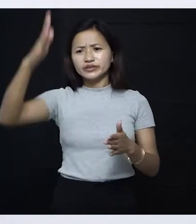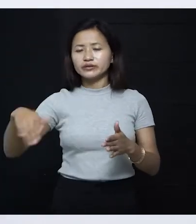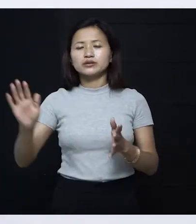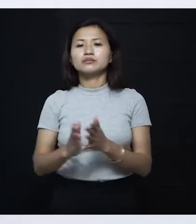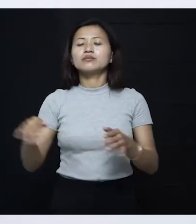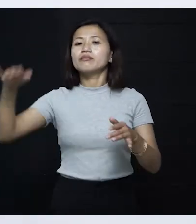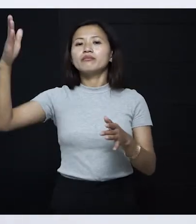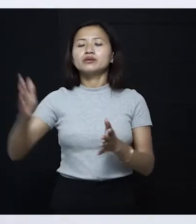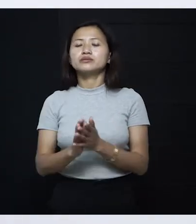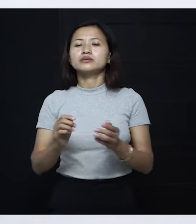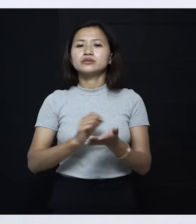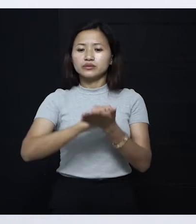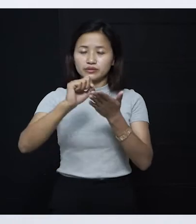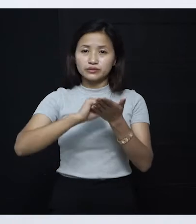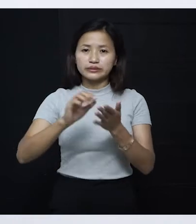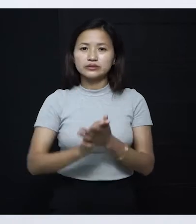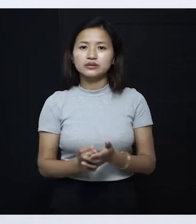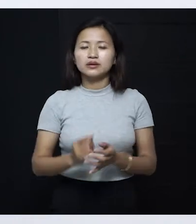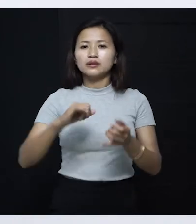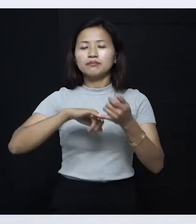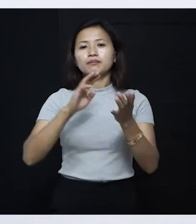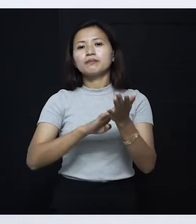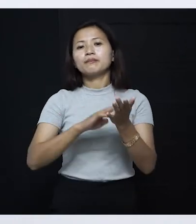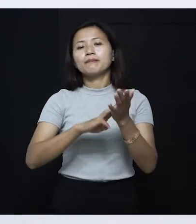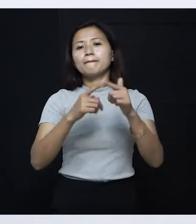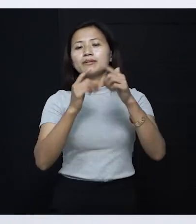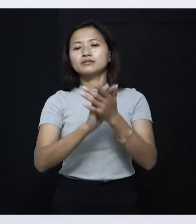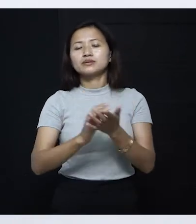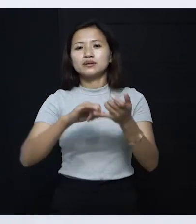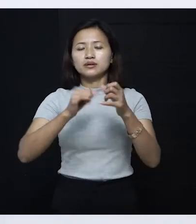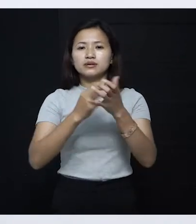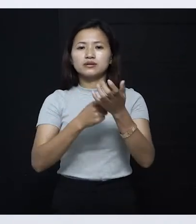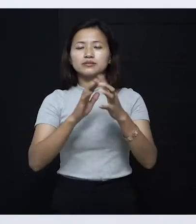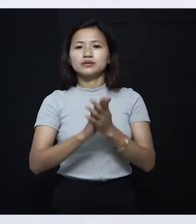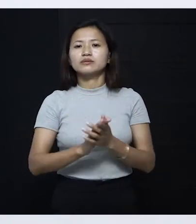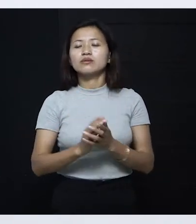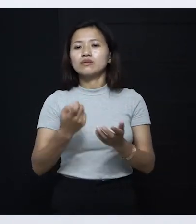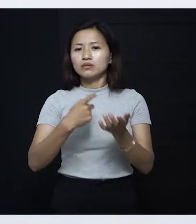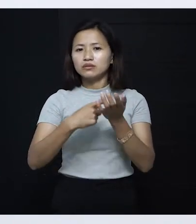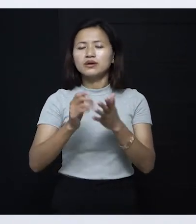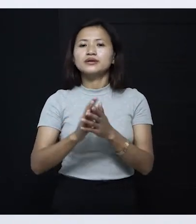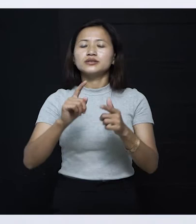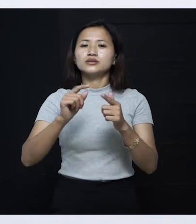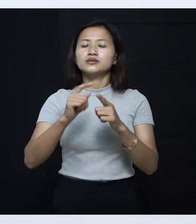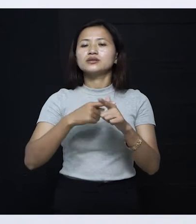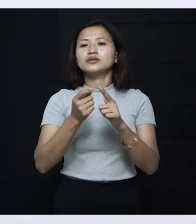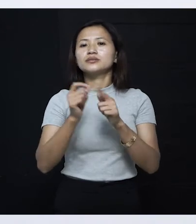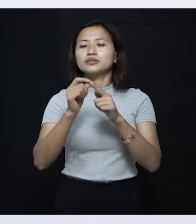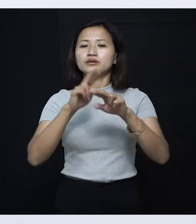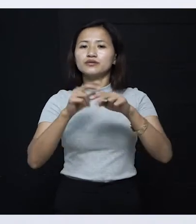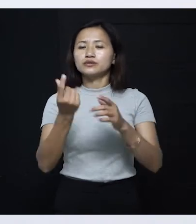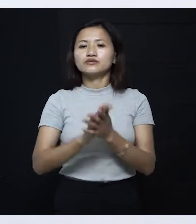is, you can write about this Mountain Saramati, or Jaffa mountain, okay? Then when you come